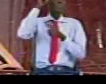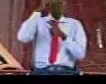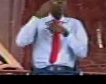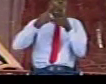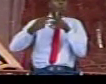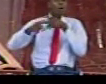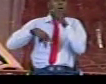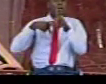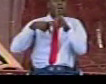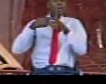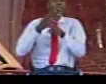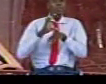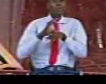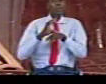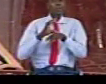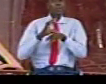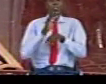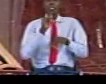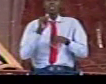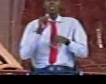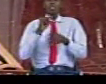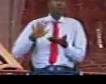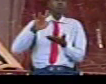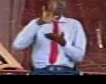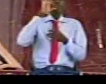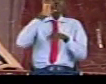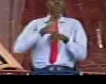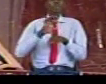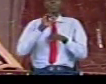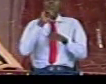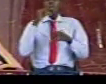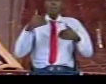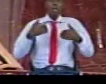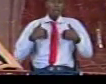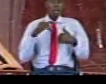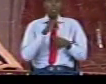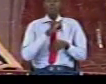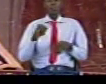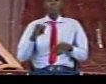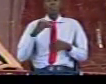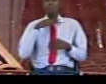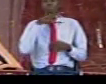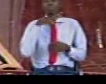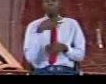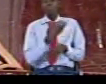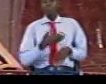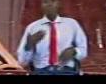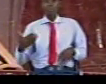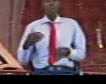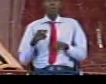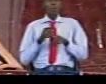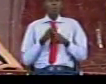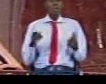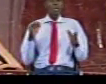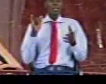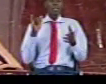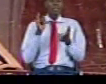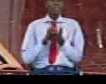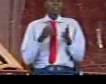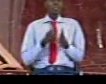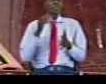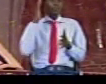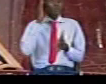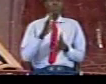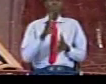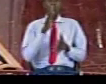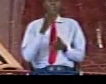A glorious church, not having spot or wrinkle or any such thing, but that it should be